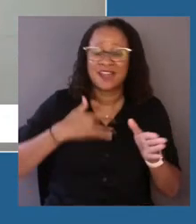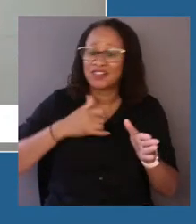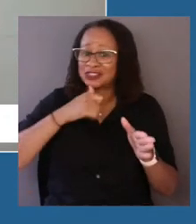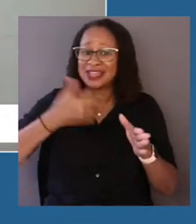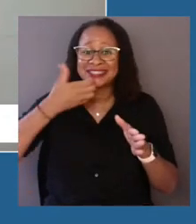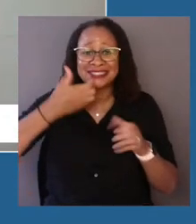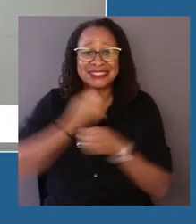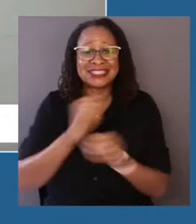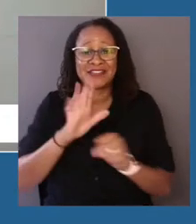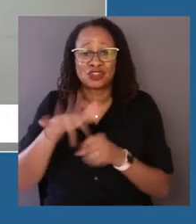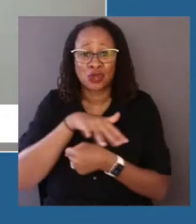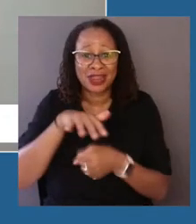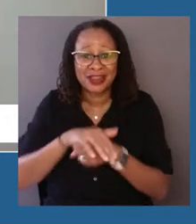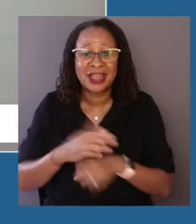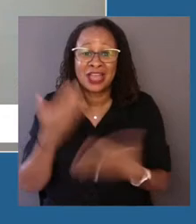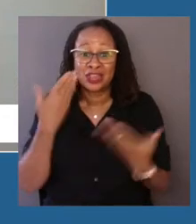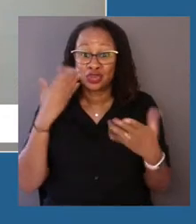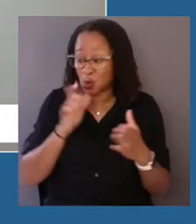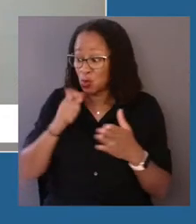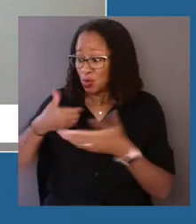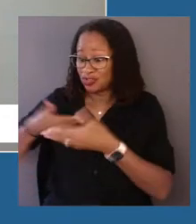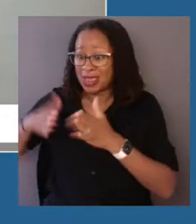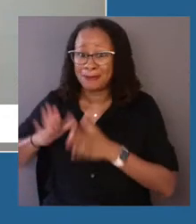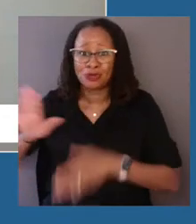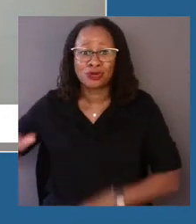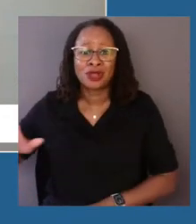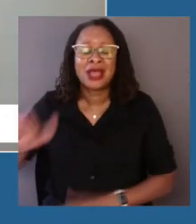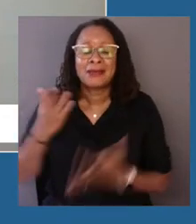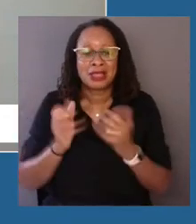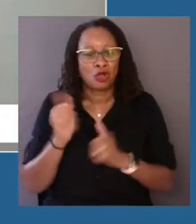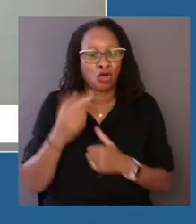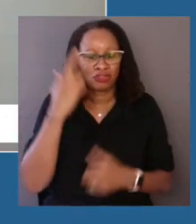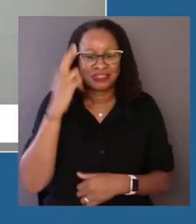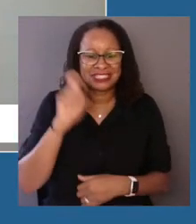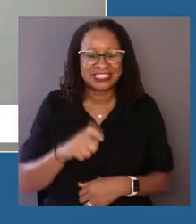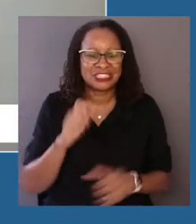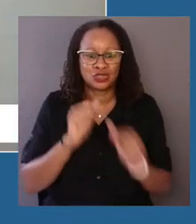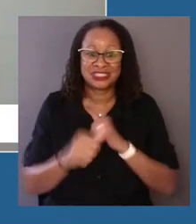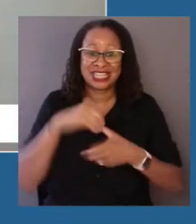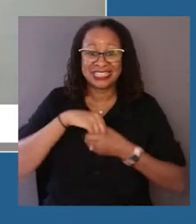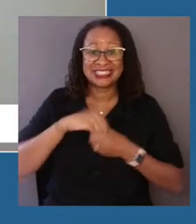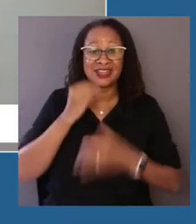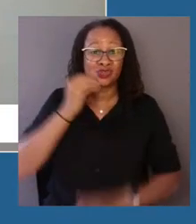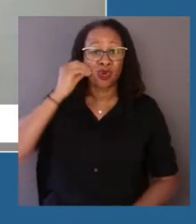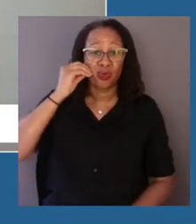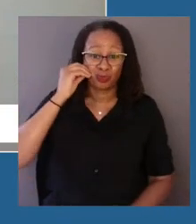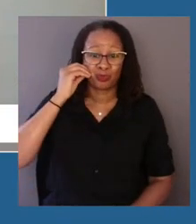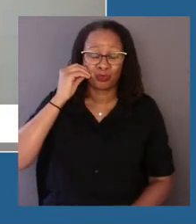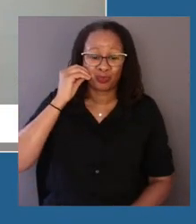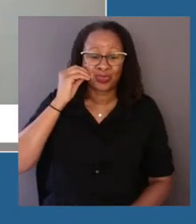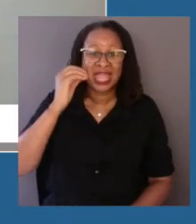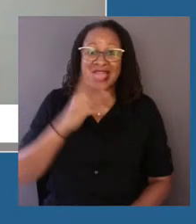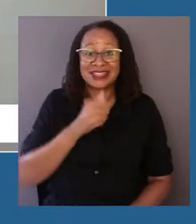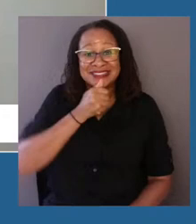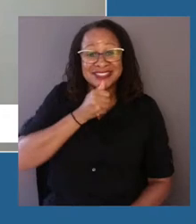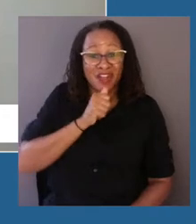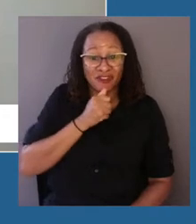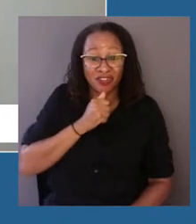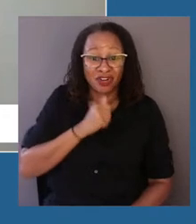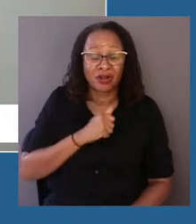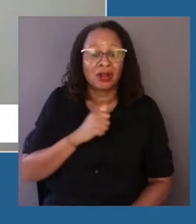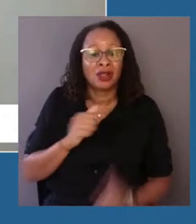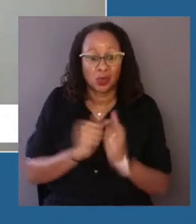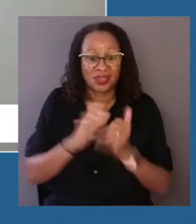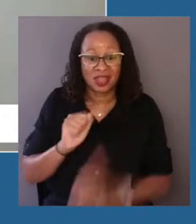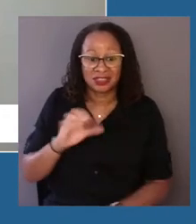neighborhood, if you don't know your neighbors, that might be all the reason you need to stay inside your home and suffer a heat-related